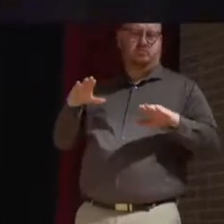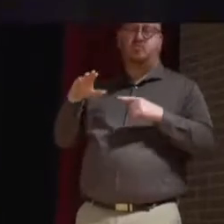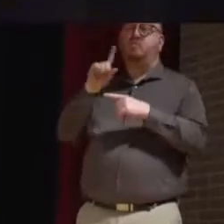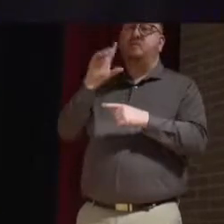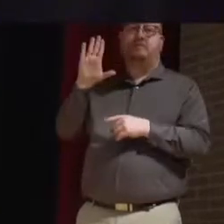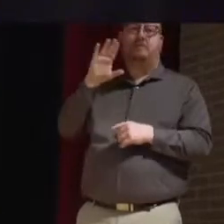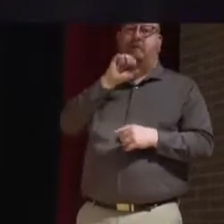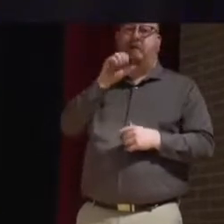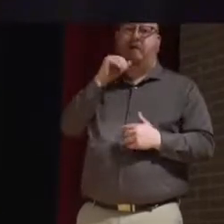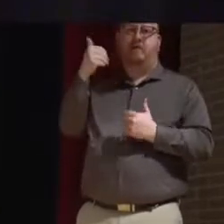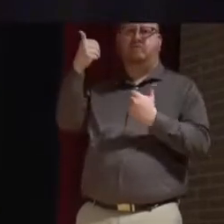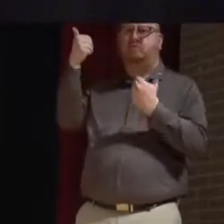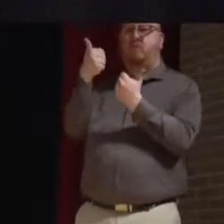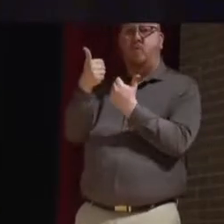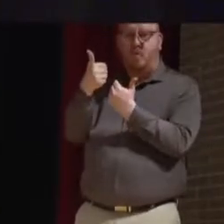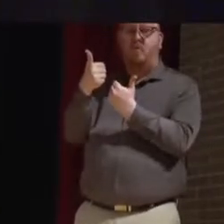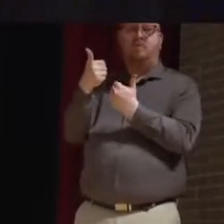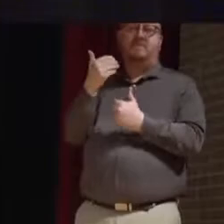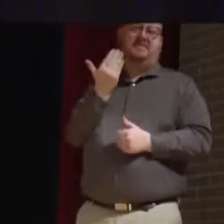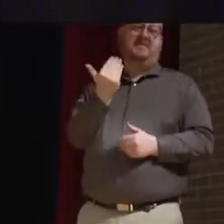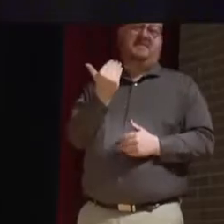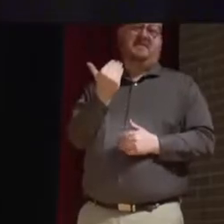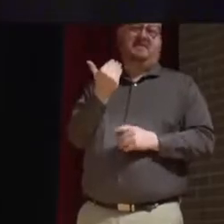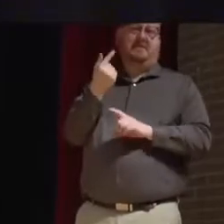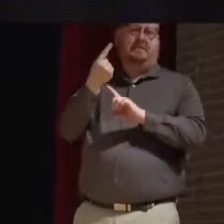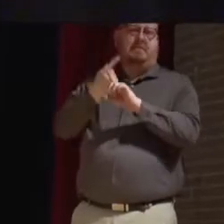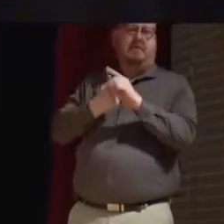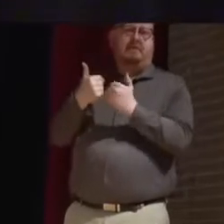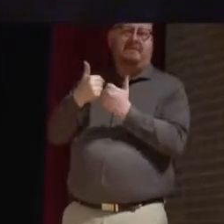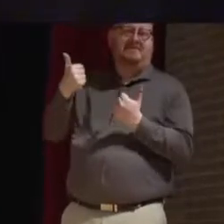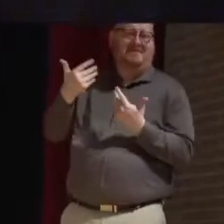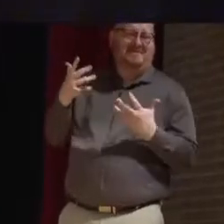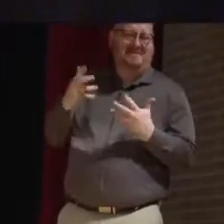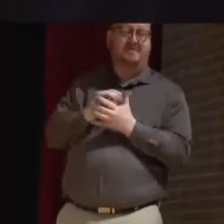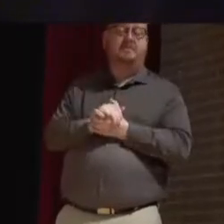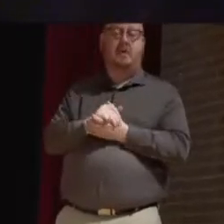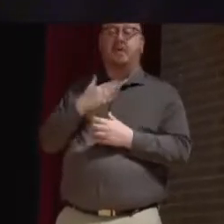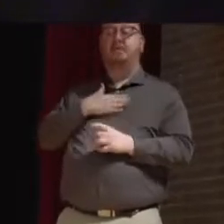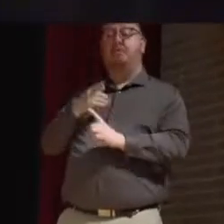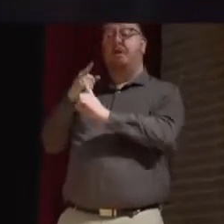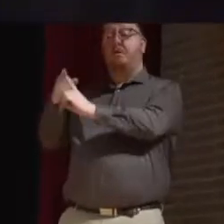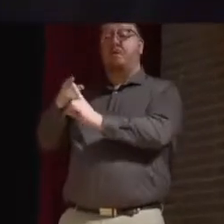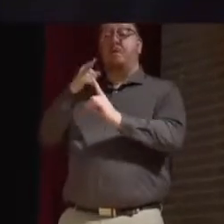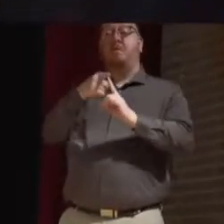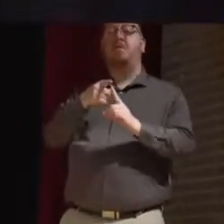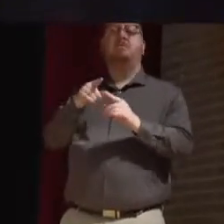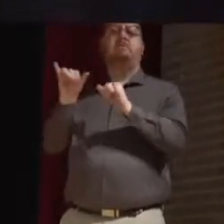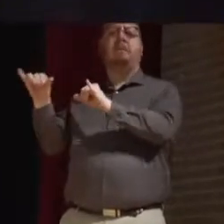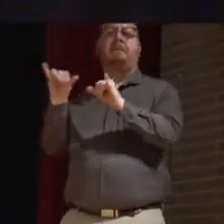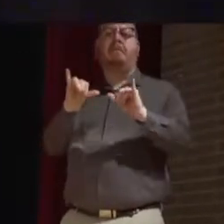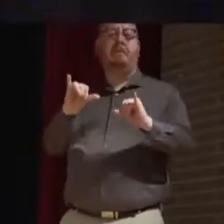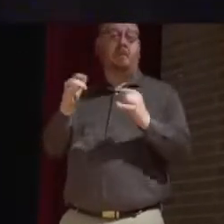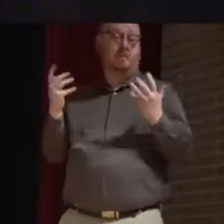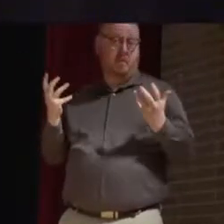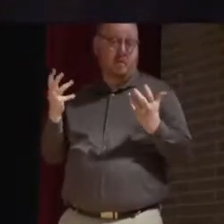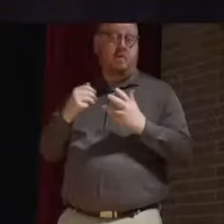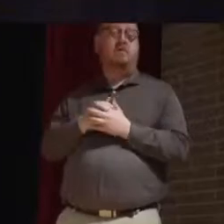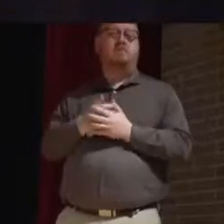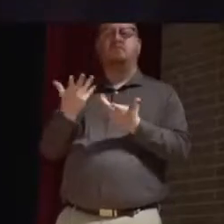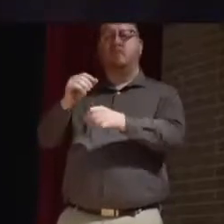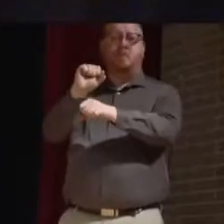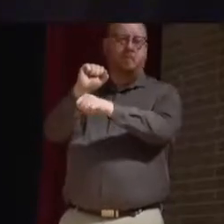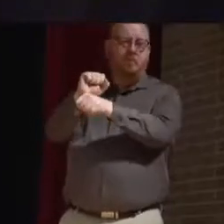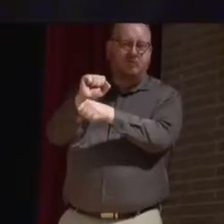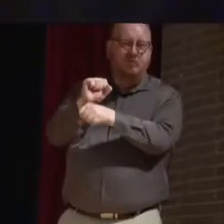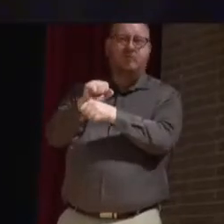age, they're 13 months apart, my goals for both of them are the same. I want them to have, be employed. I